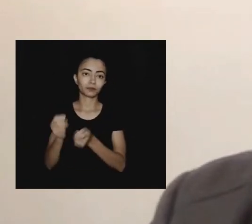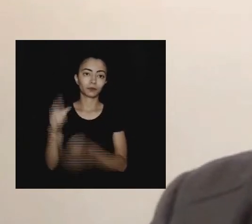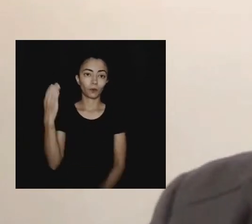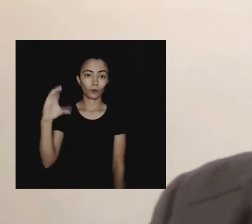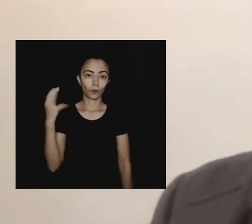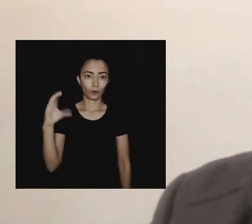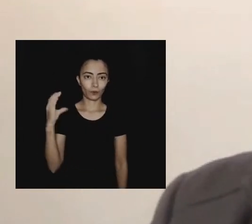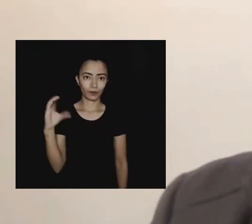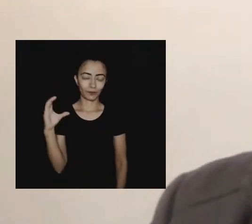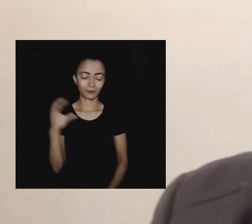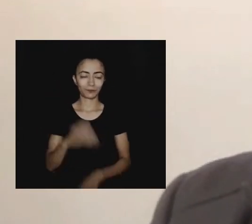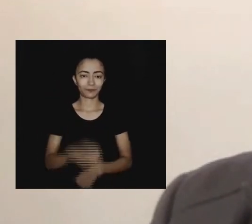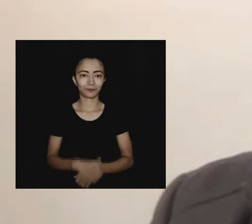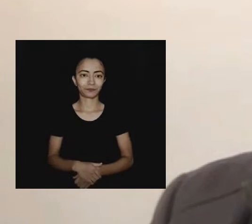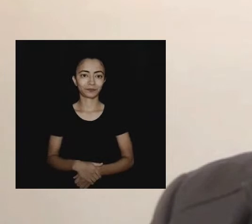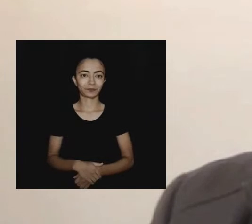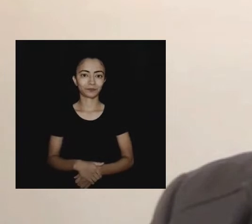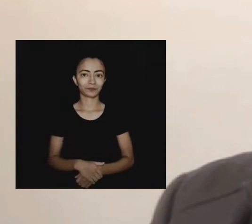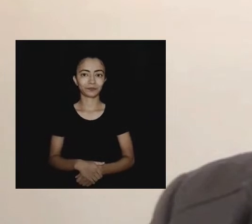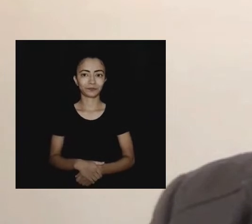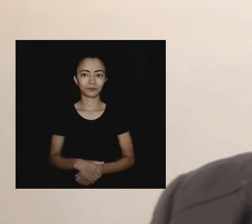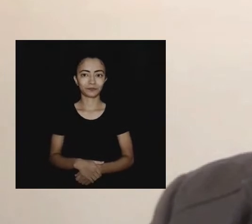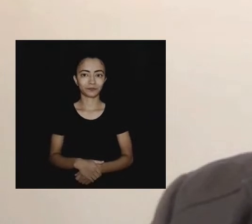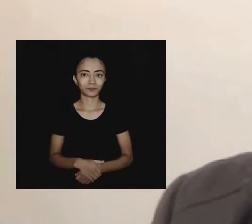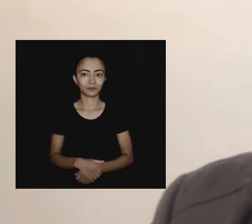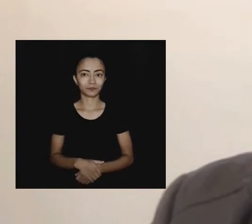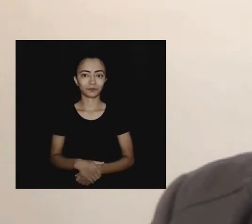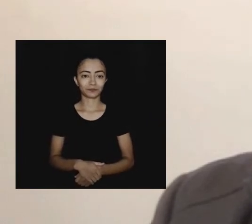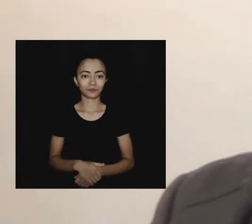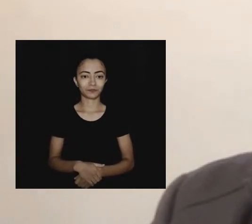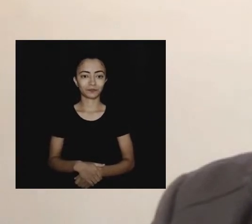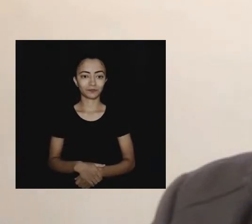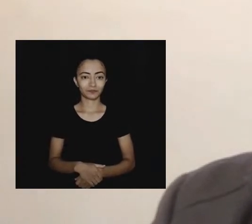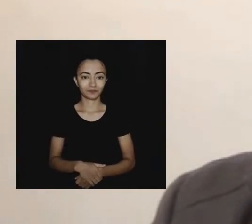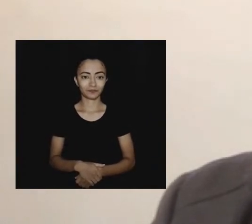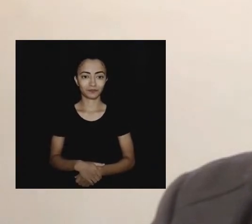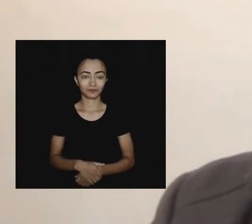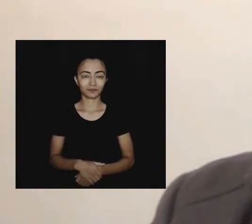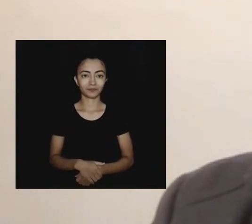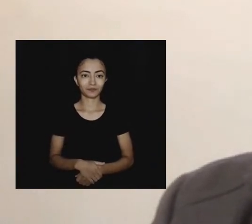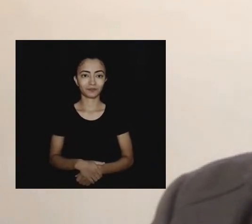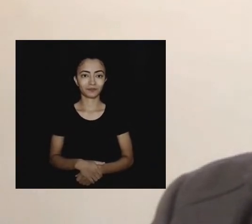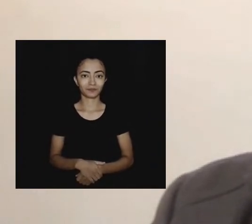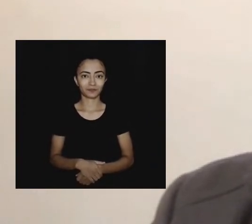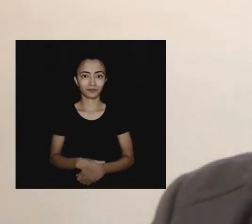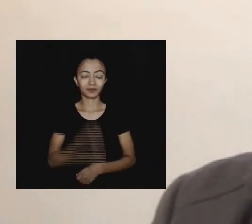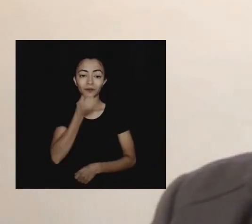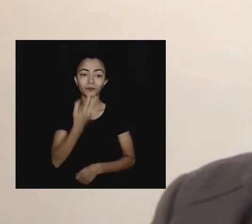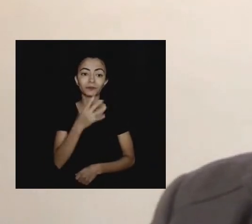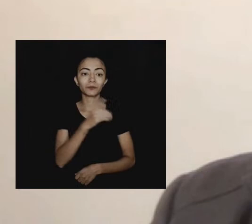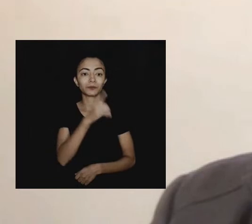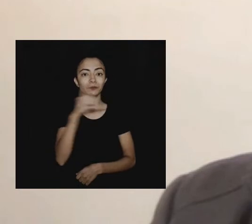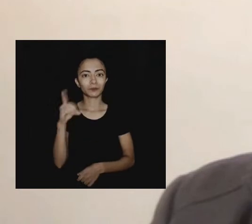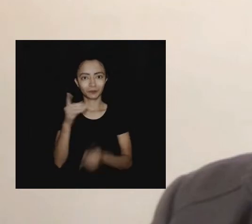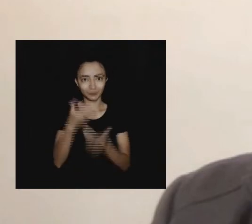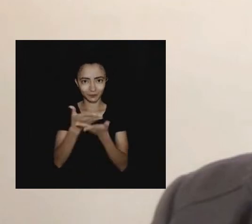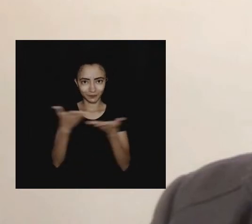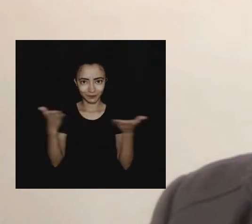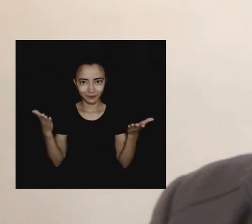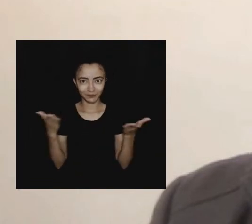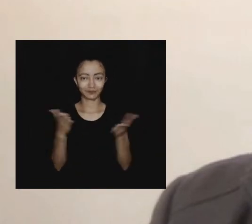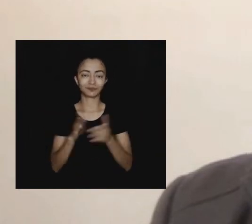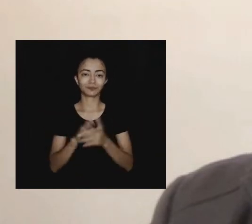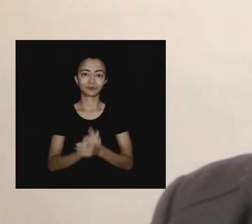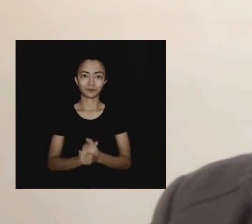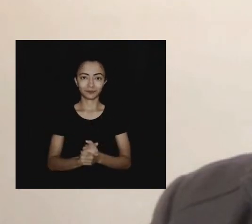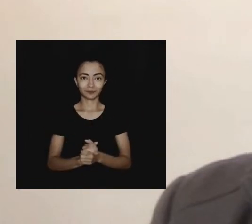IPFA Colombia, Dr. Ruben, with us. The floor is yours. Hello,